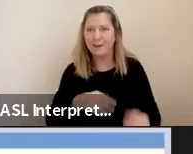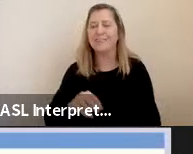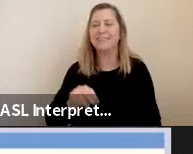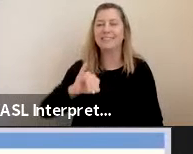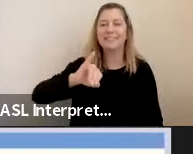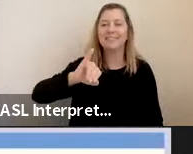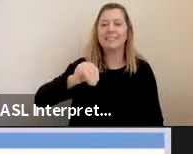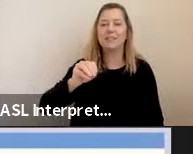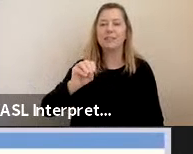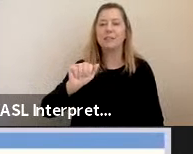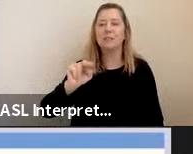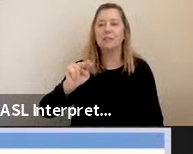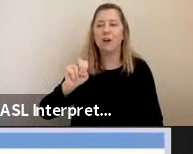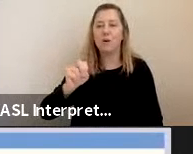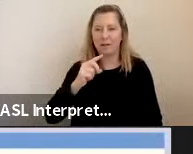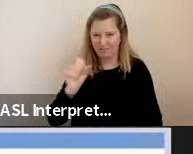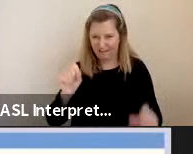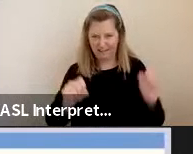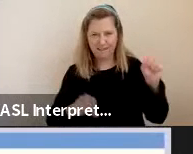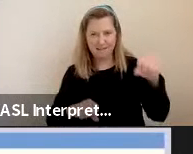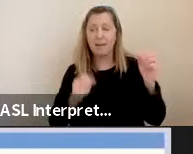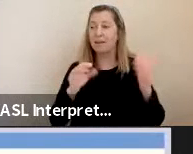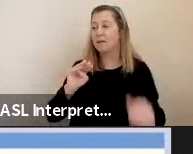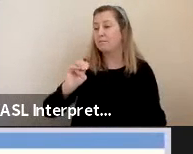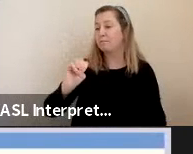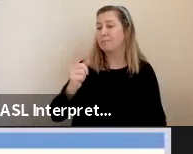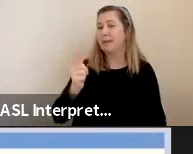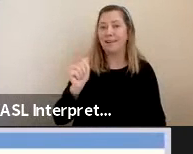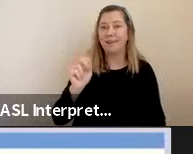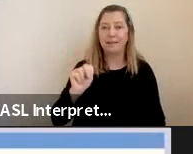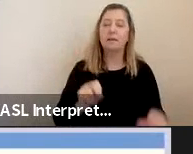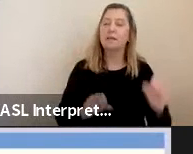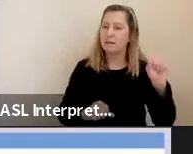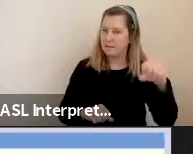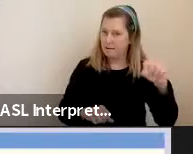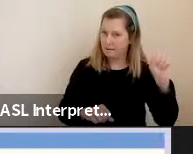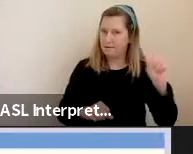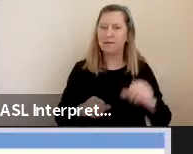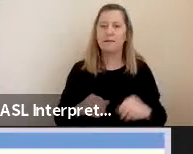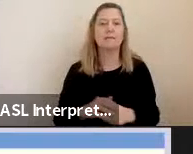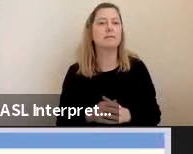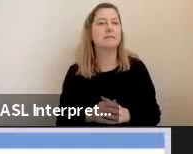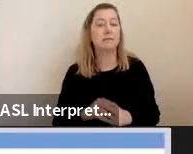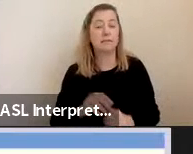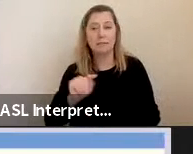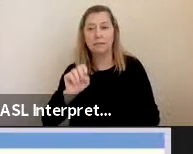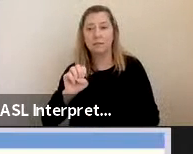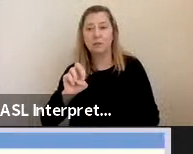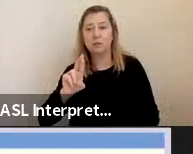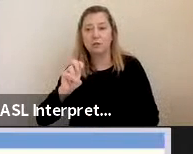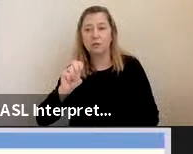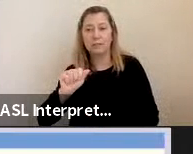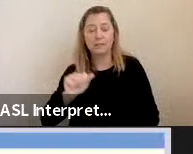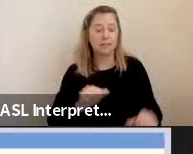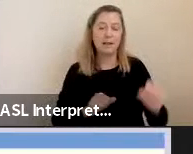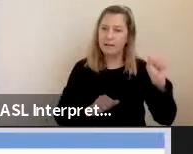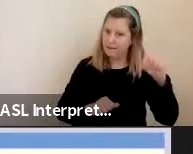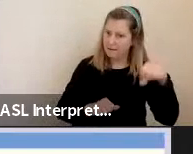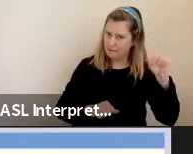All right, Joanne gave an aye. Megan, Aye. Teresa,